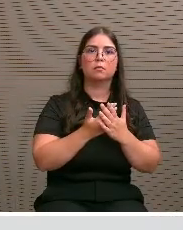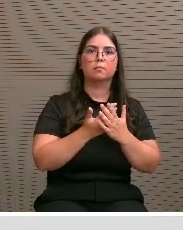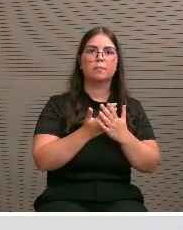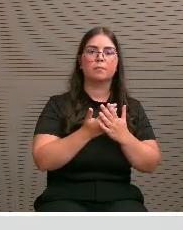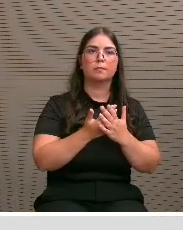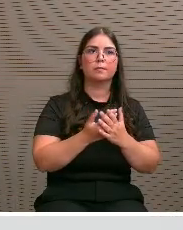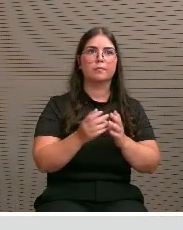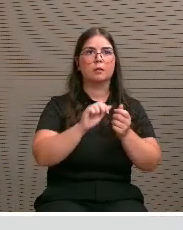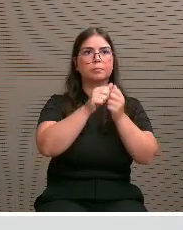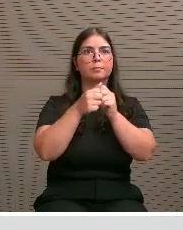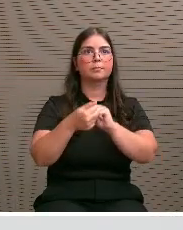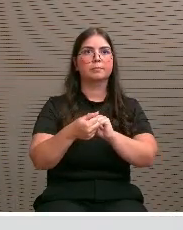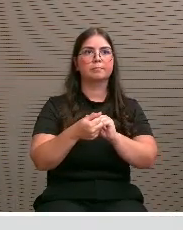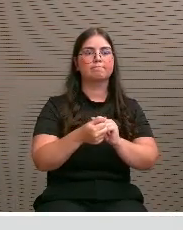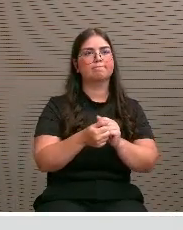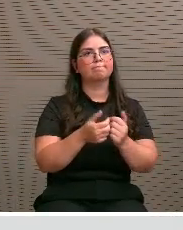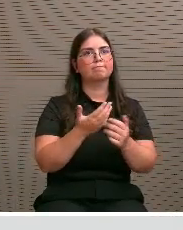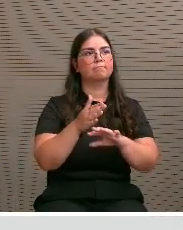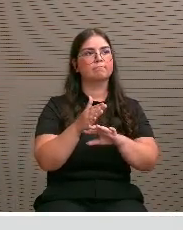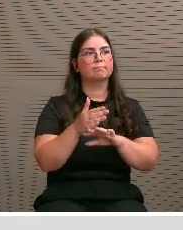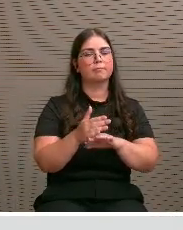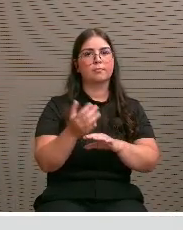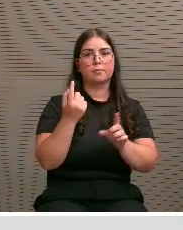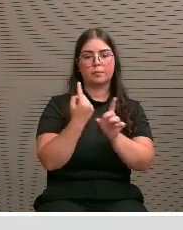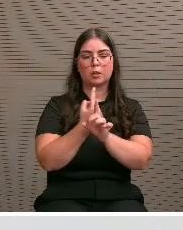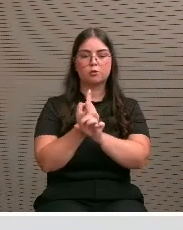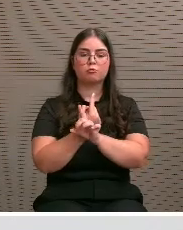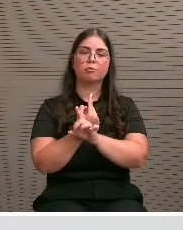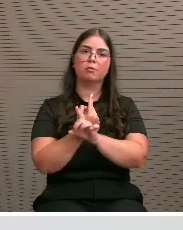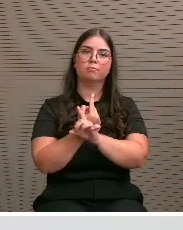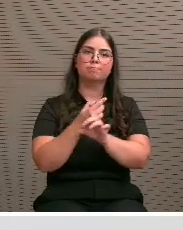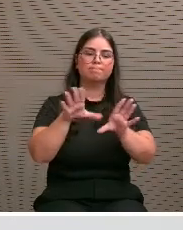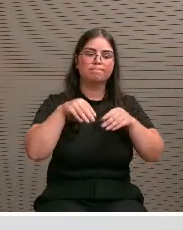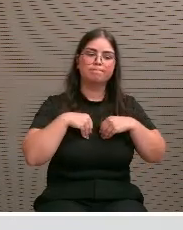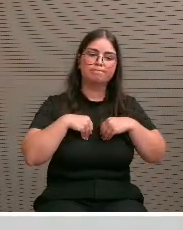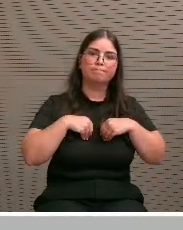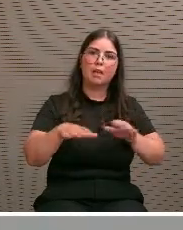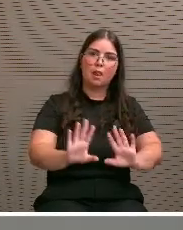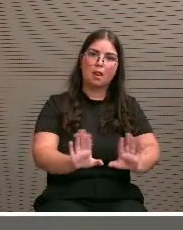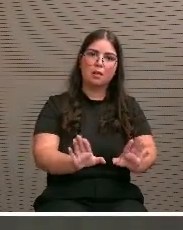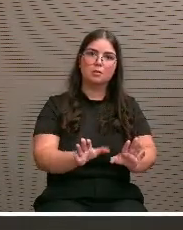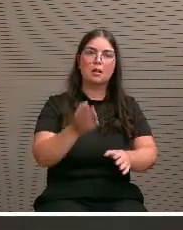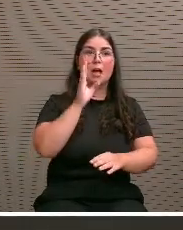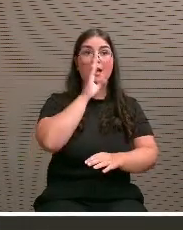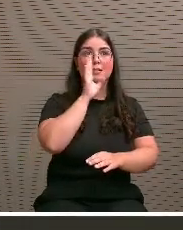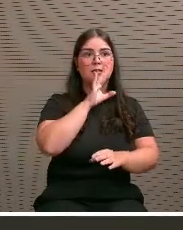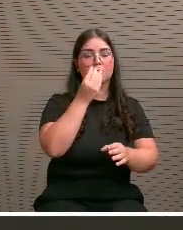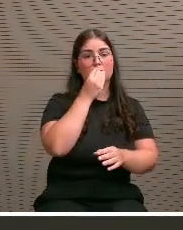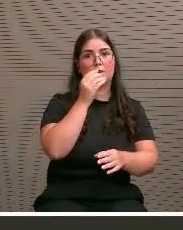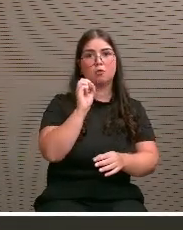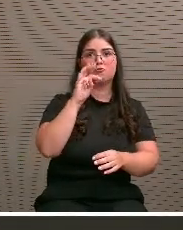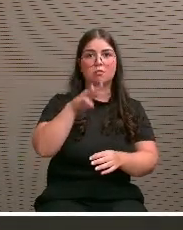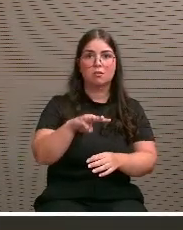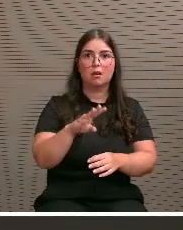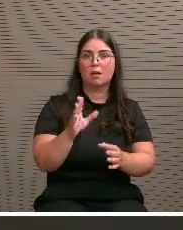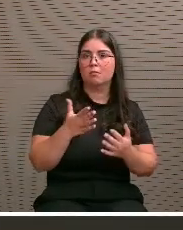My statement is that if you don't want to eat GMOs, don't. It's entirely up to you. You know,